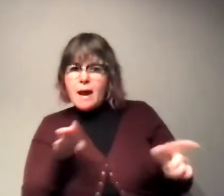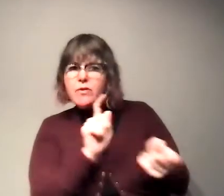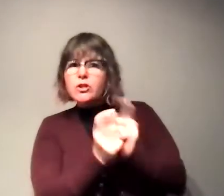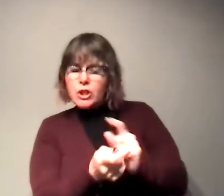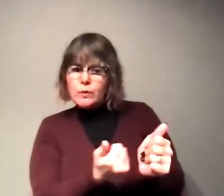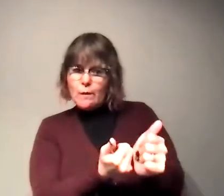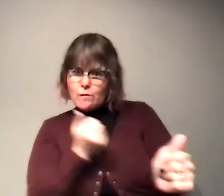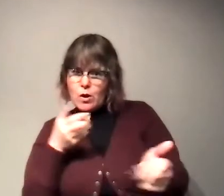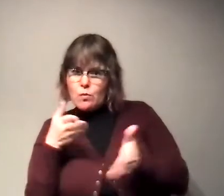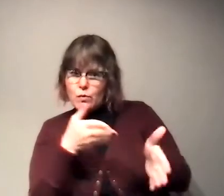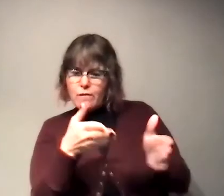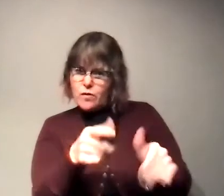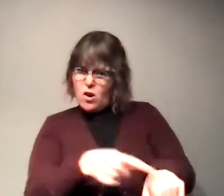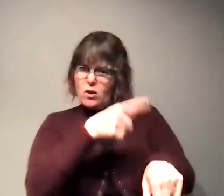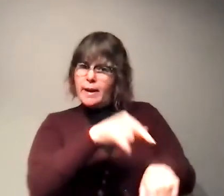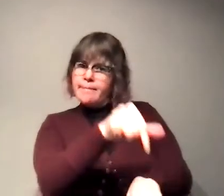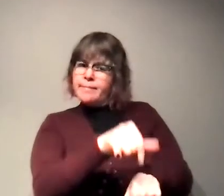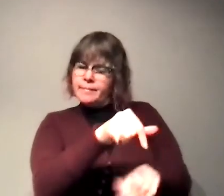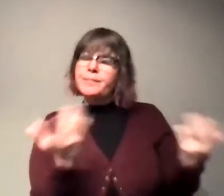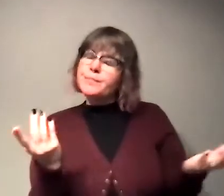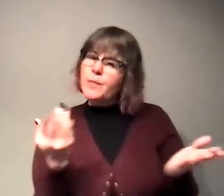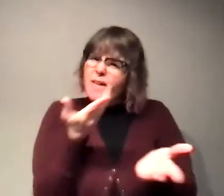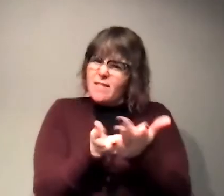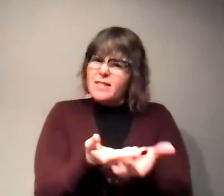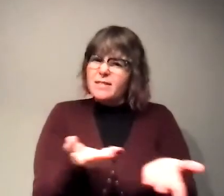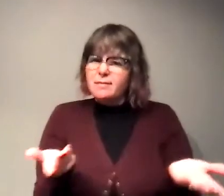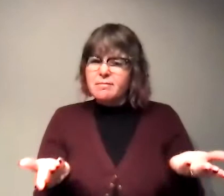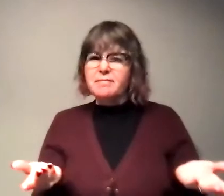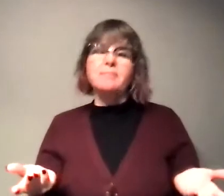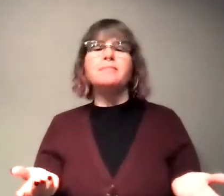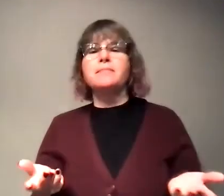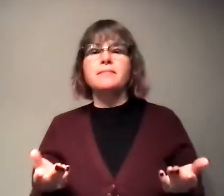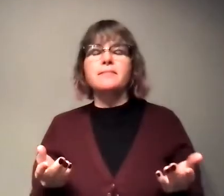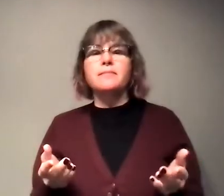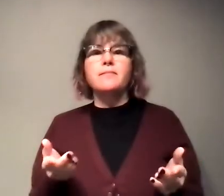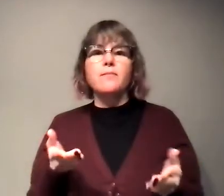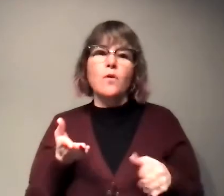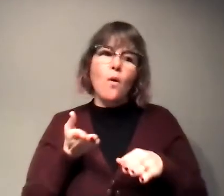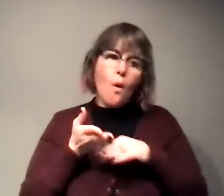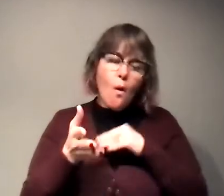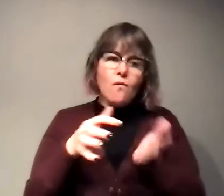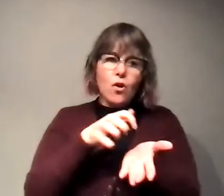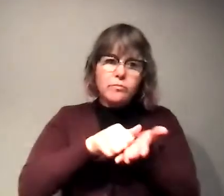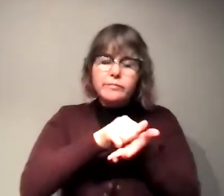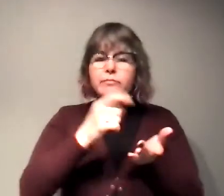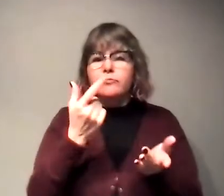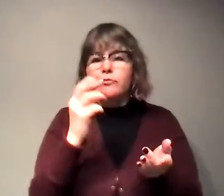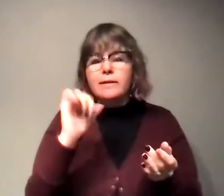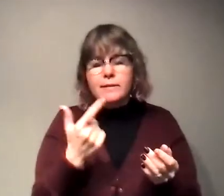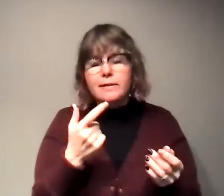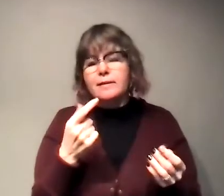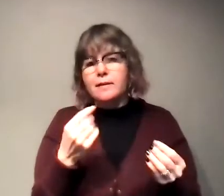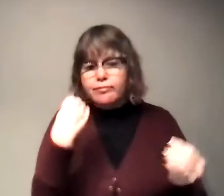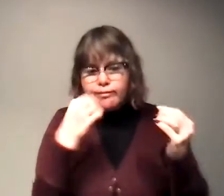from the stream. So yeah, there is some evidence that overbrowsing or overgrazing by those kinds of